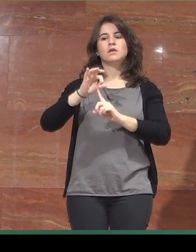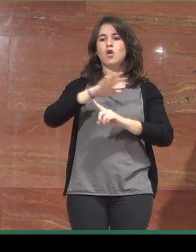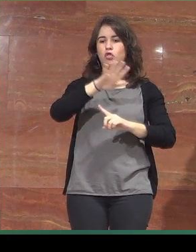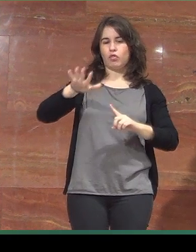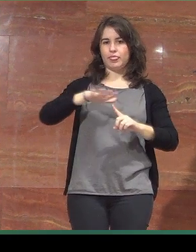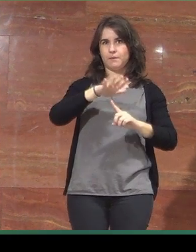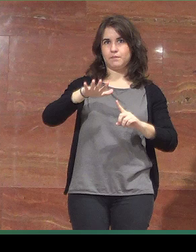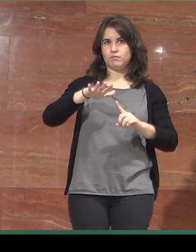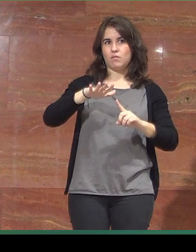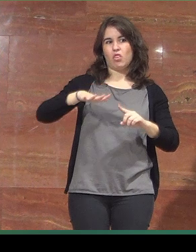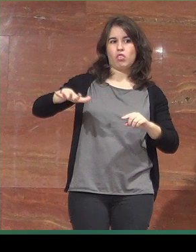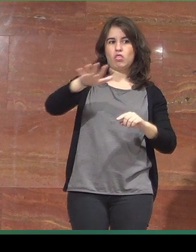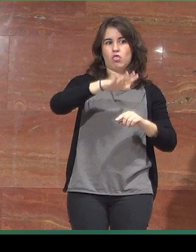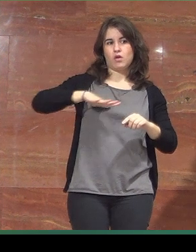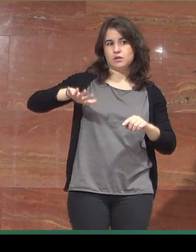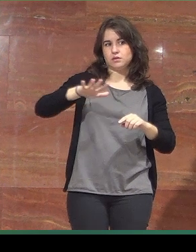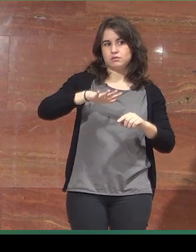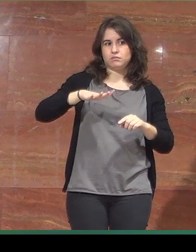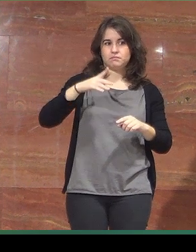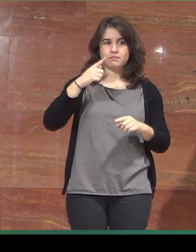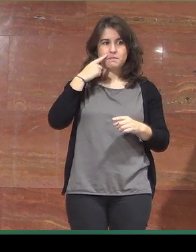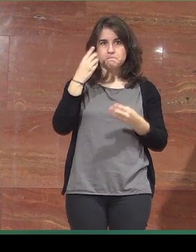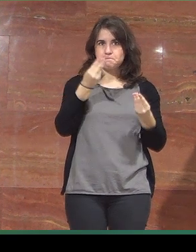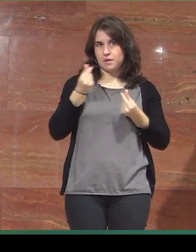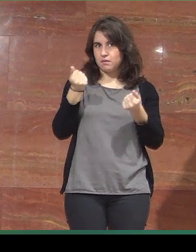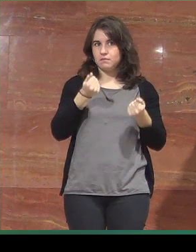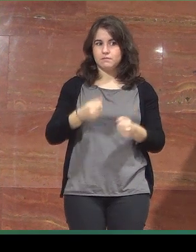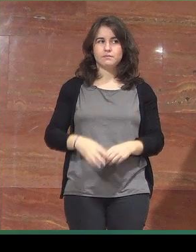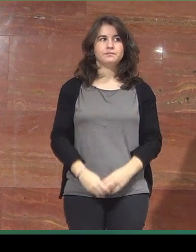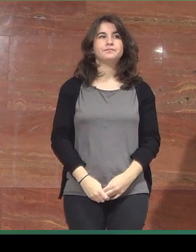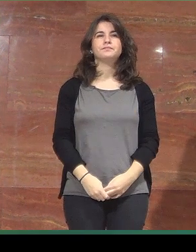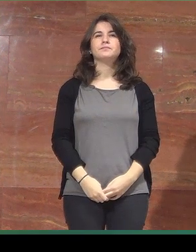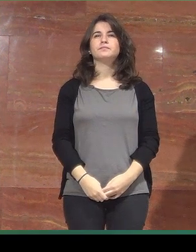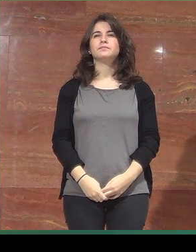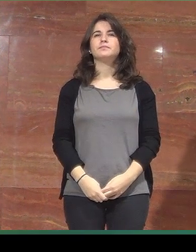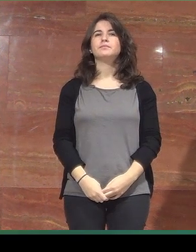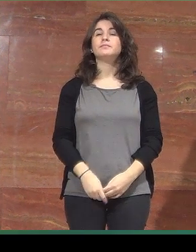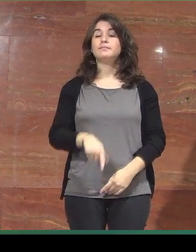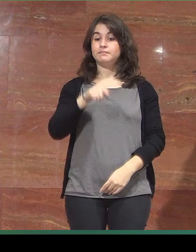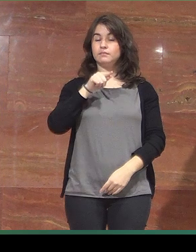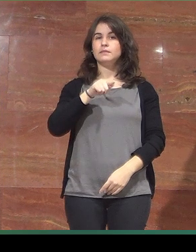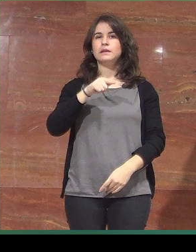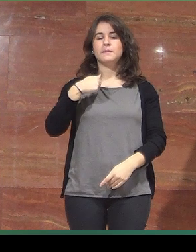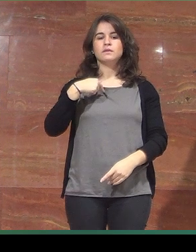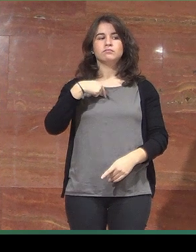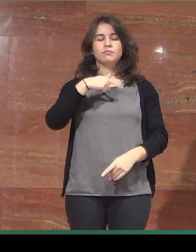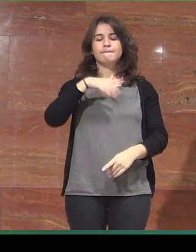And what this was again a balance between providing enough information on